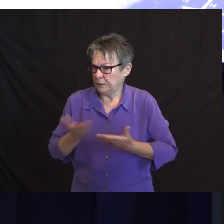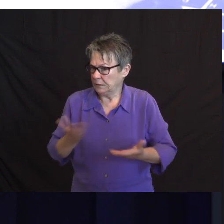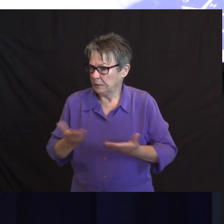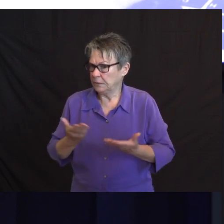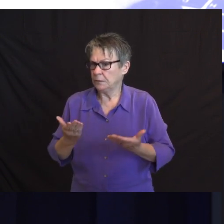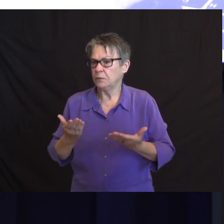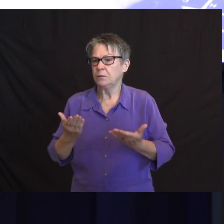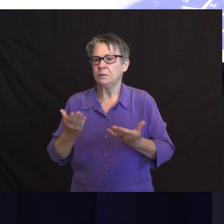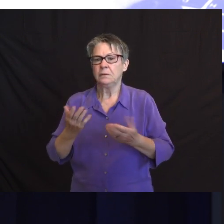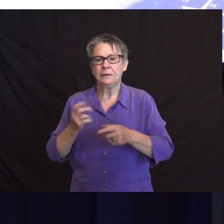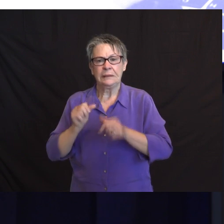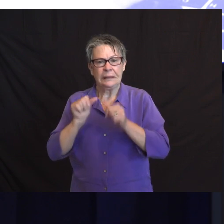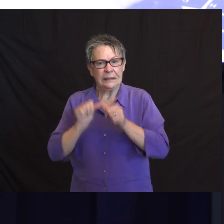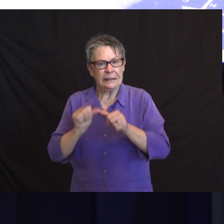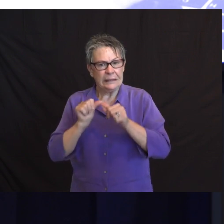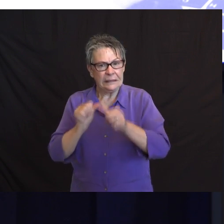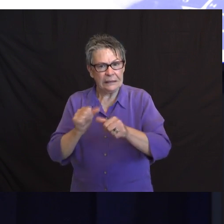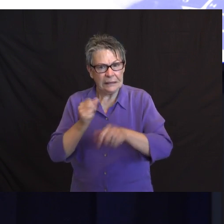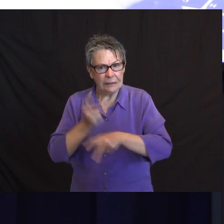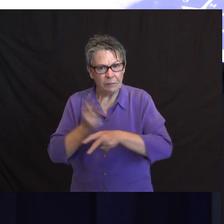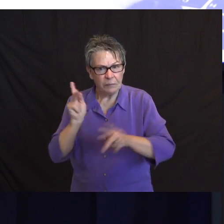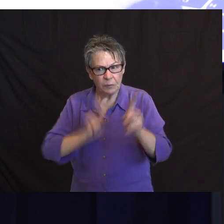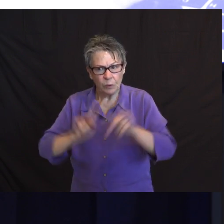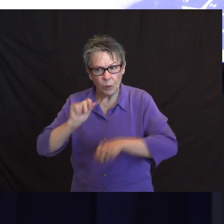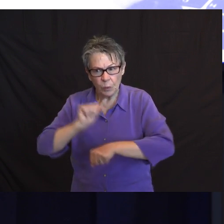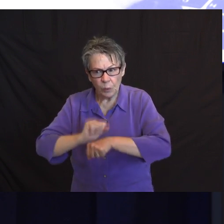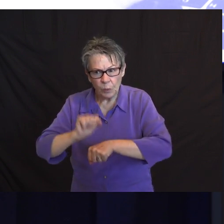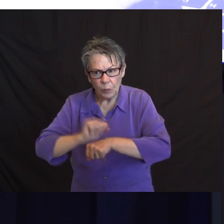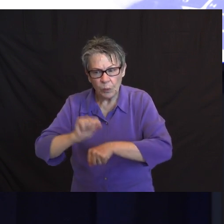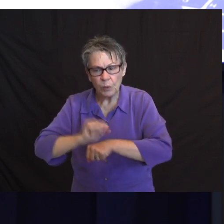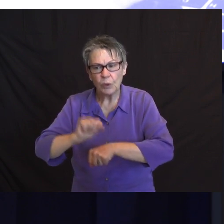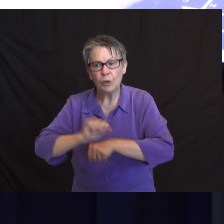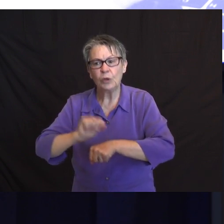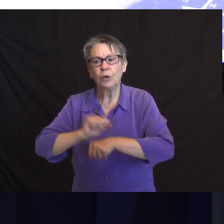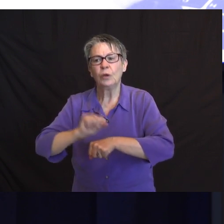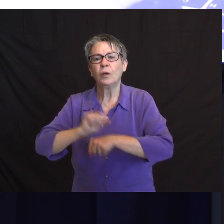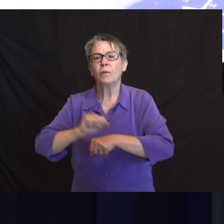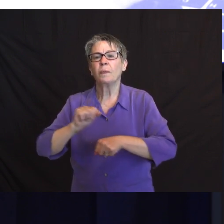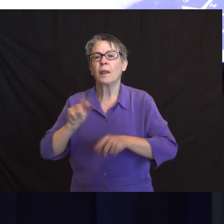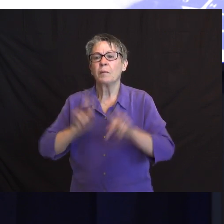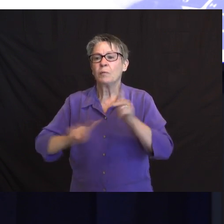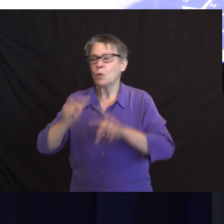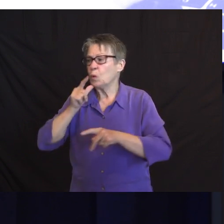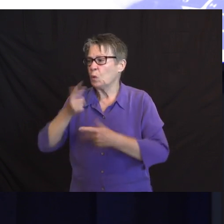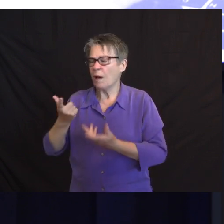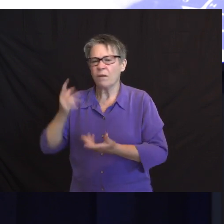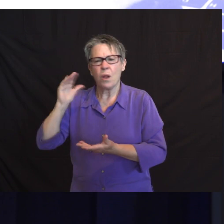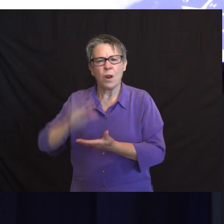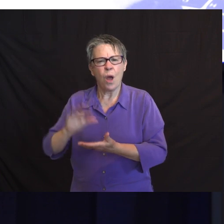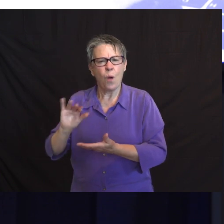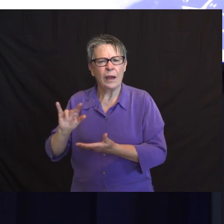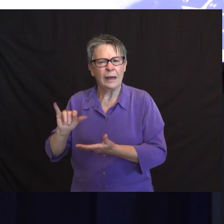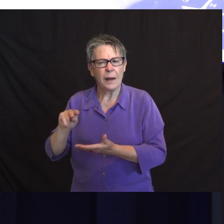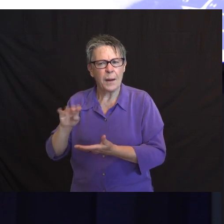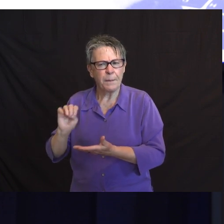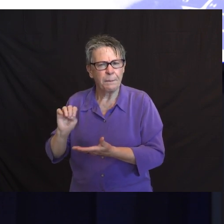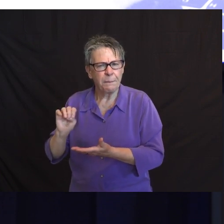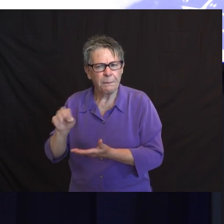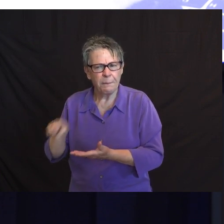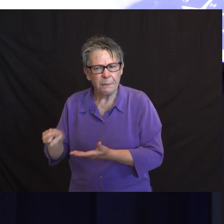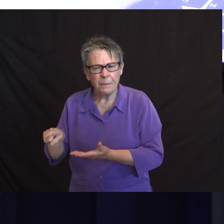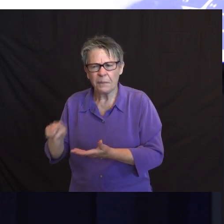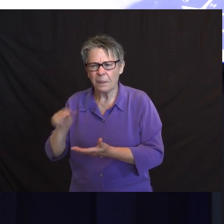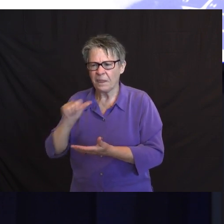low-income riders. So to put it on the state and certainly put it on riders in a fare increase